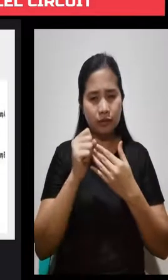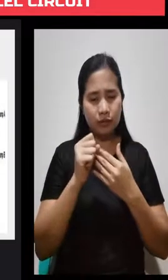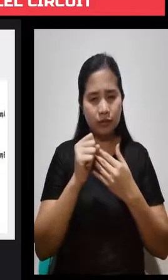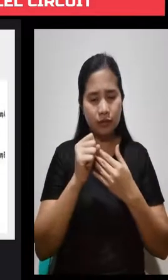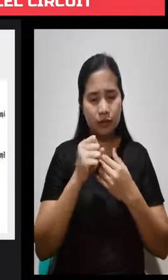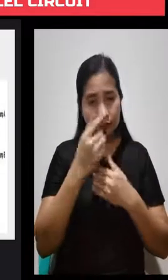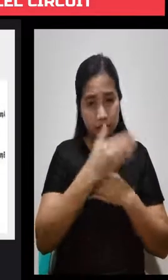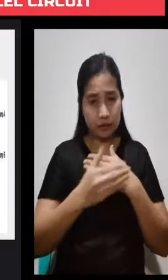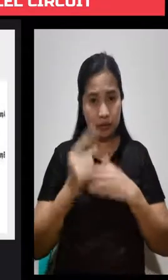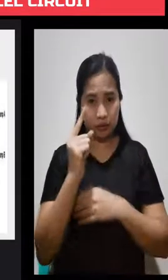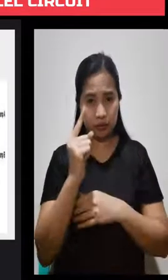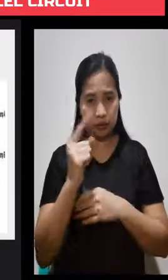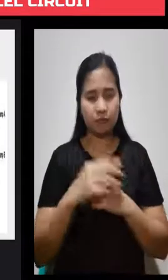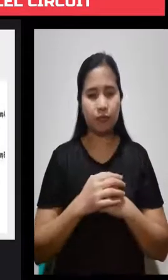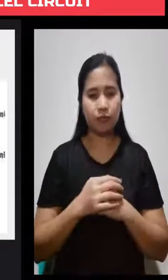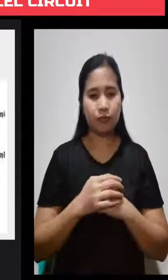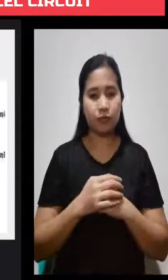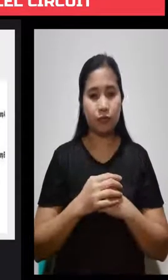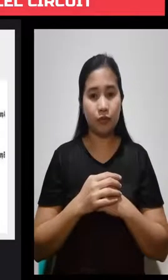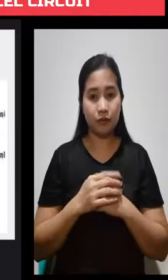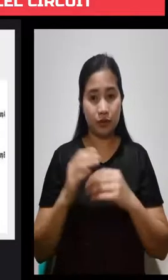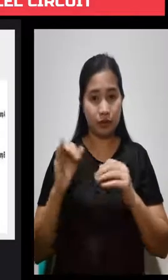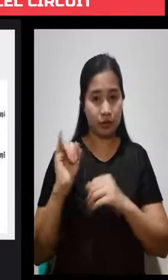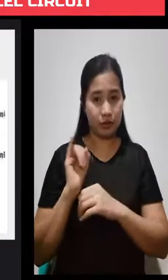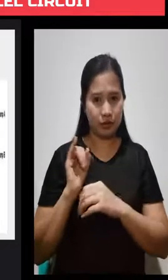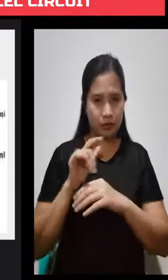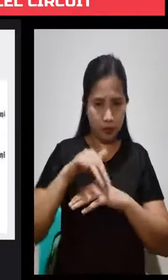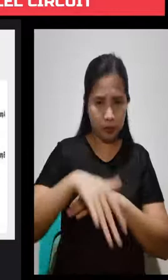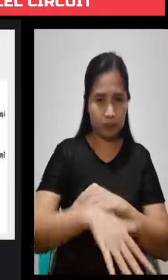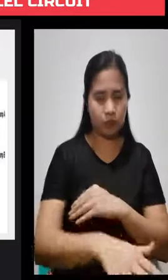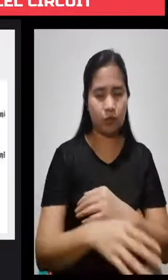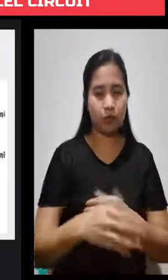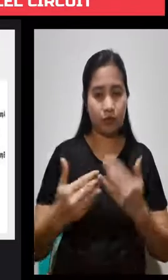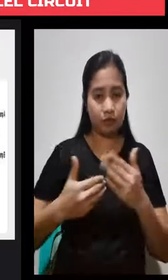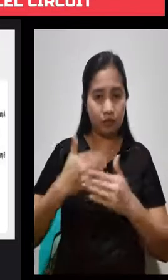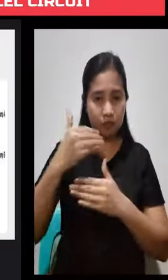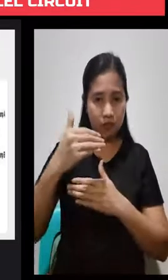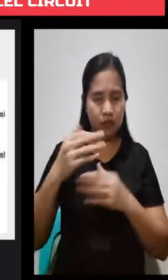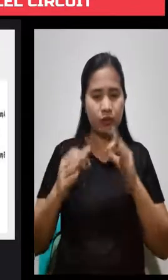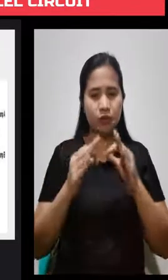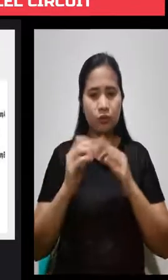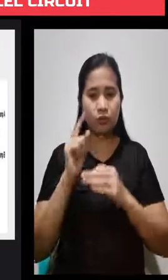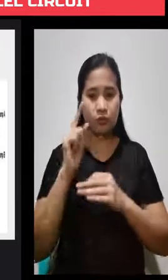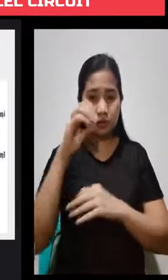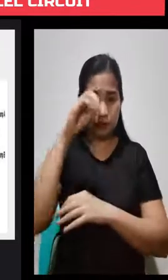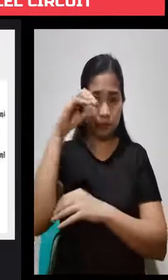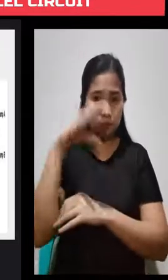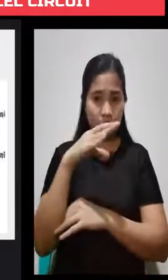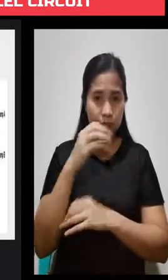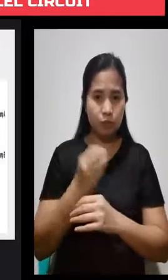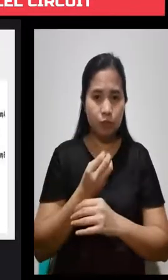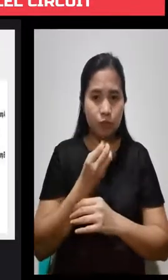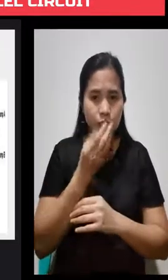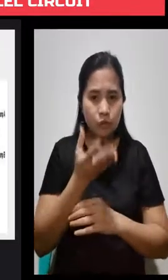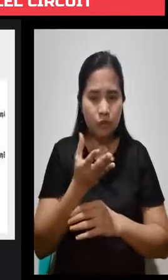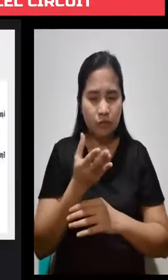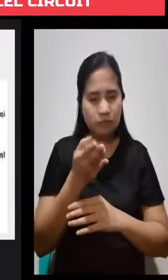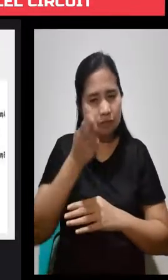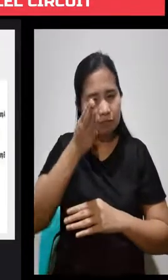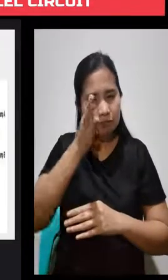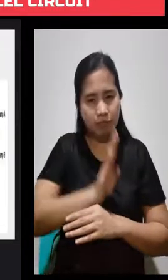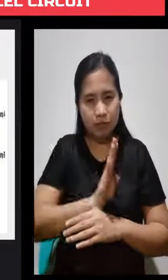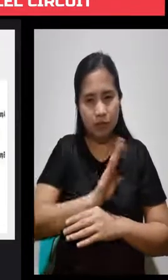around. Next, if one bulb blows, it breaks the whole circuit and